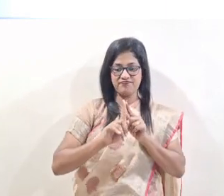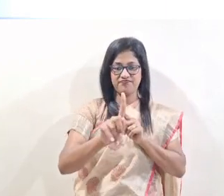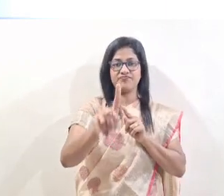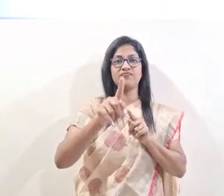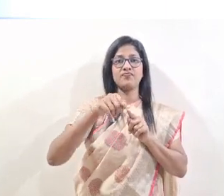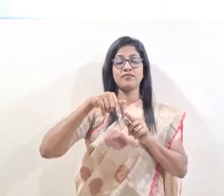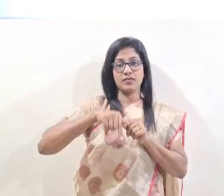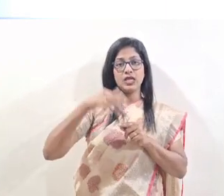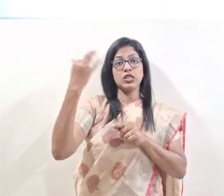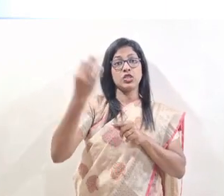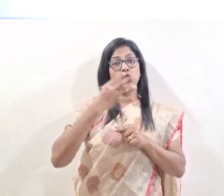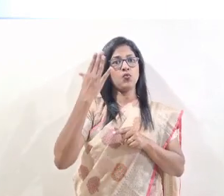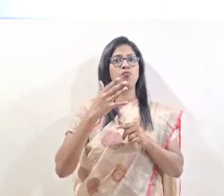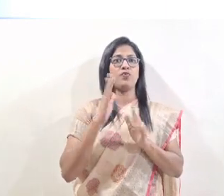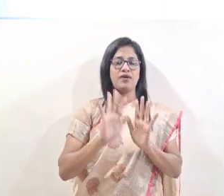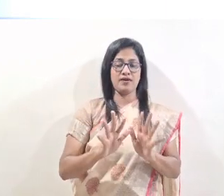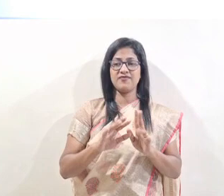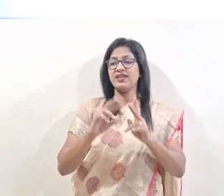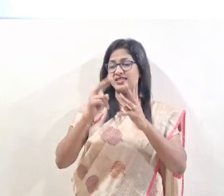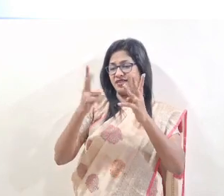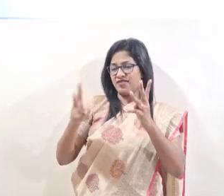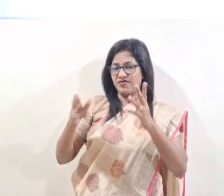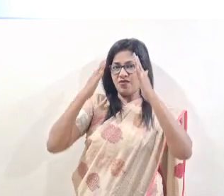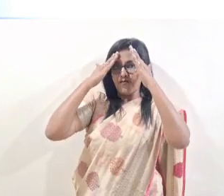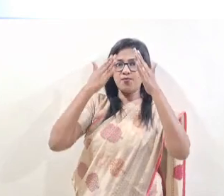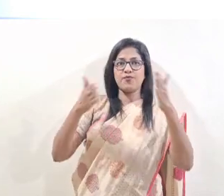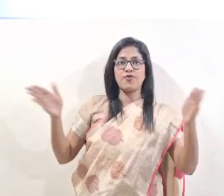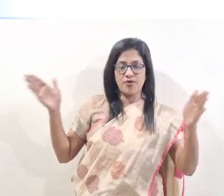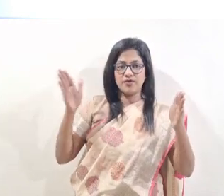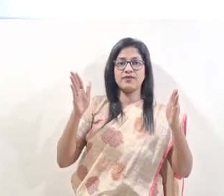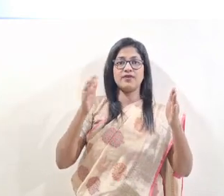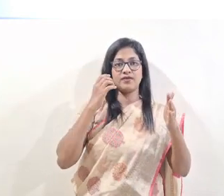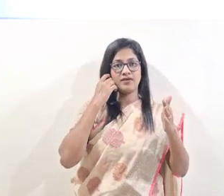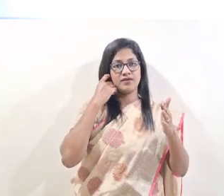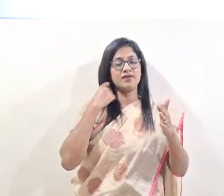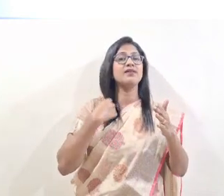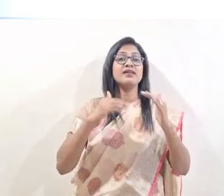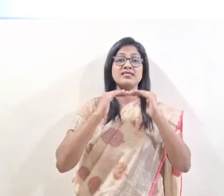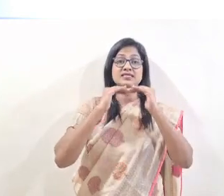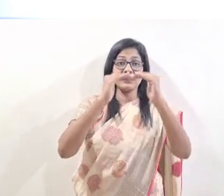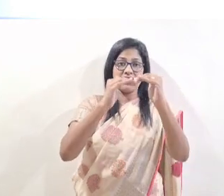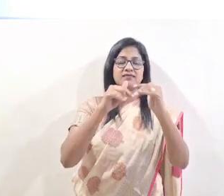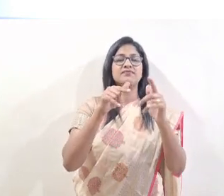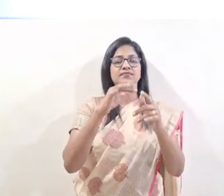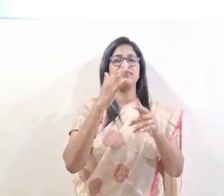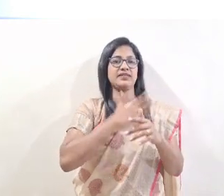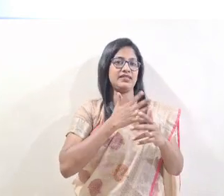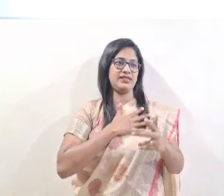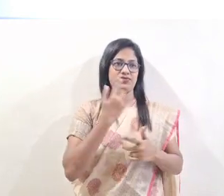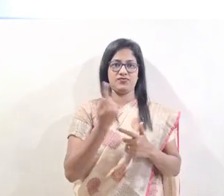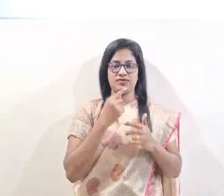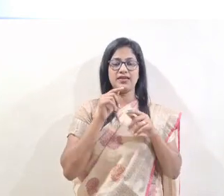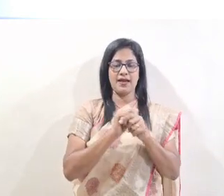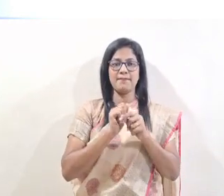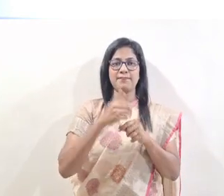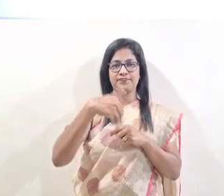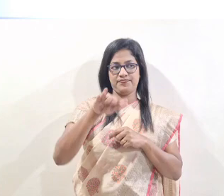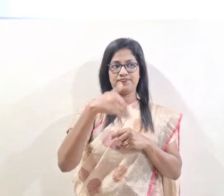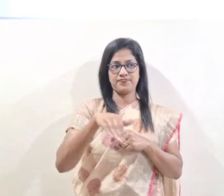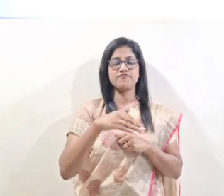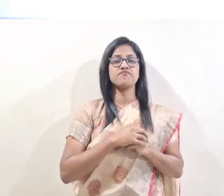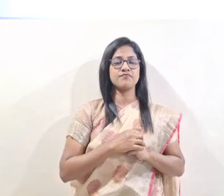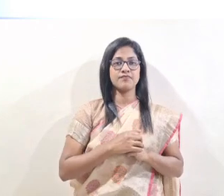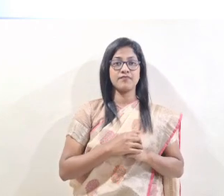where all other lines are broad gauge lines, and only the standard gauge line is the green line. It is the